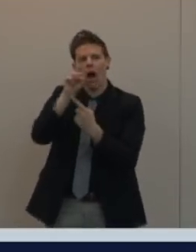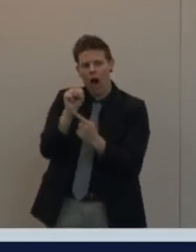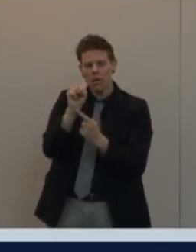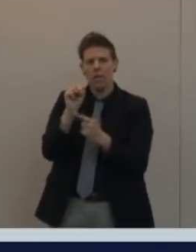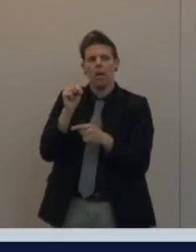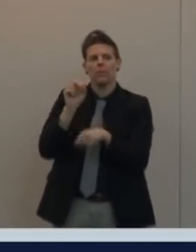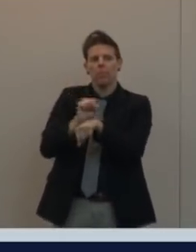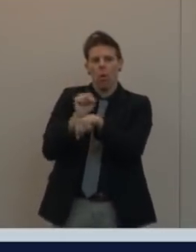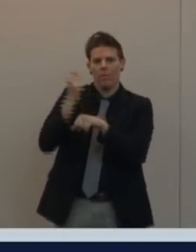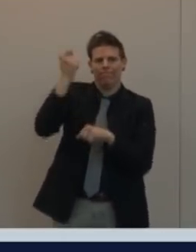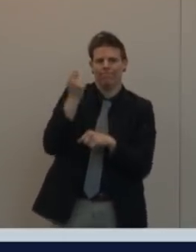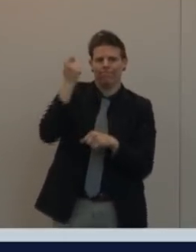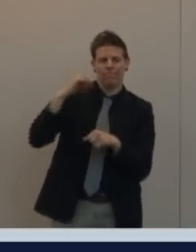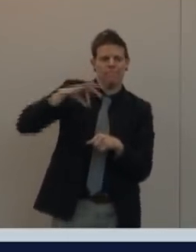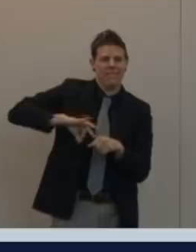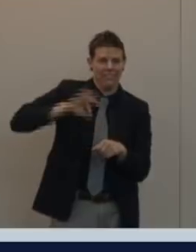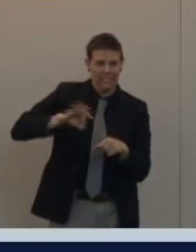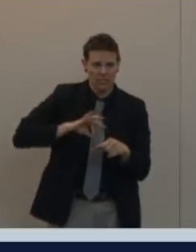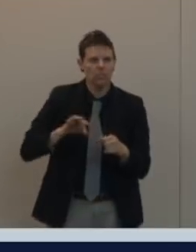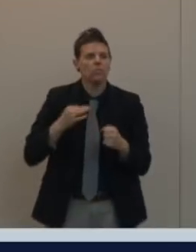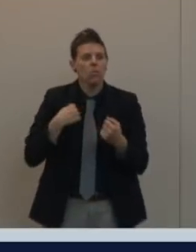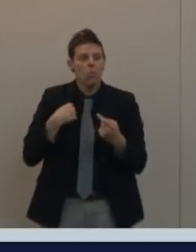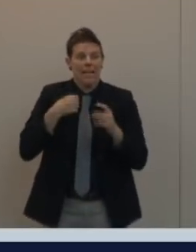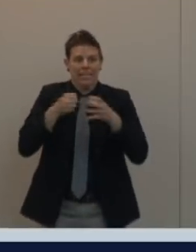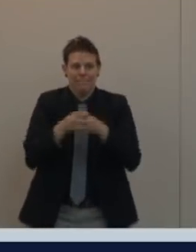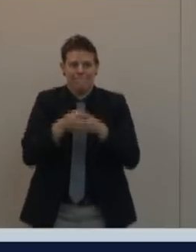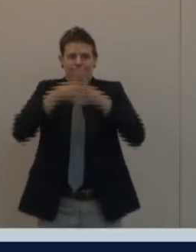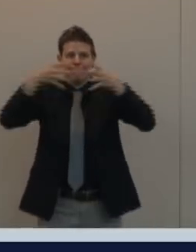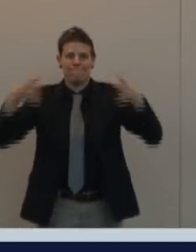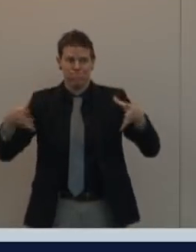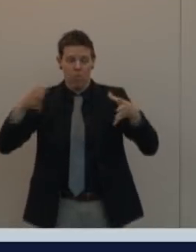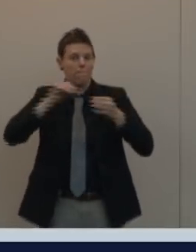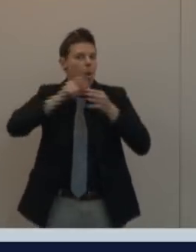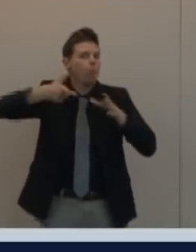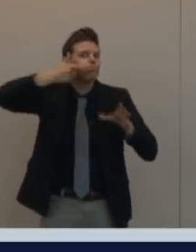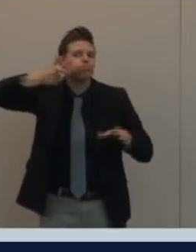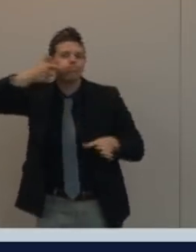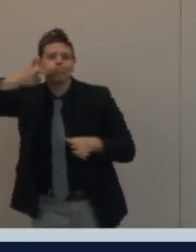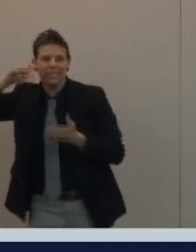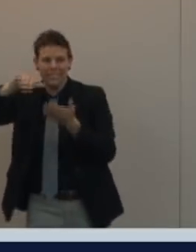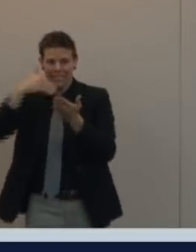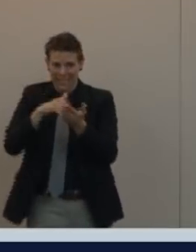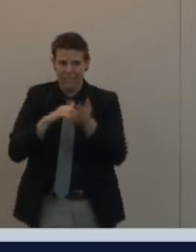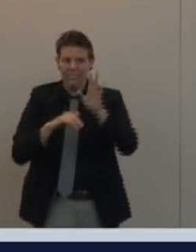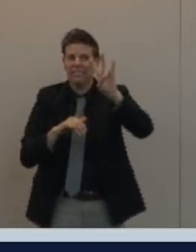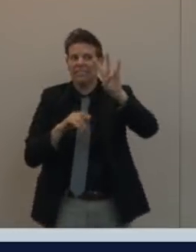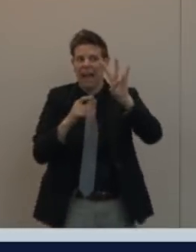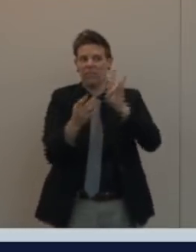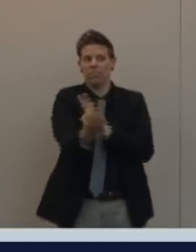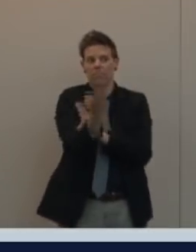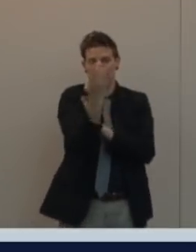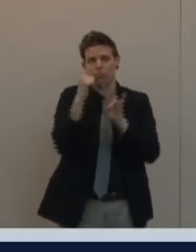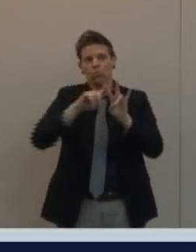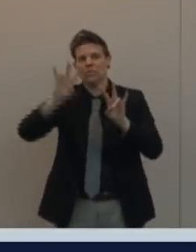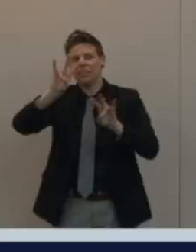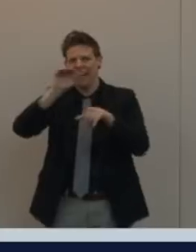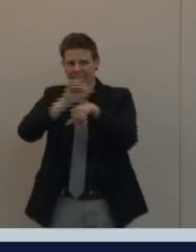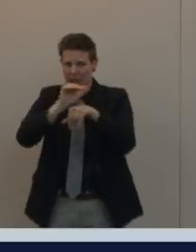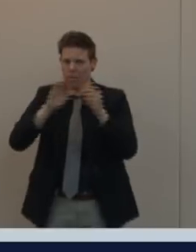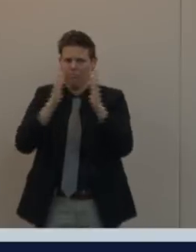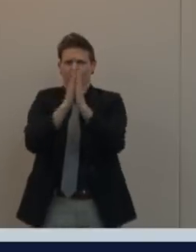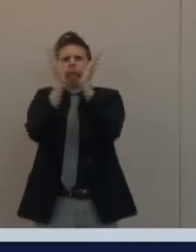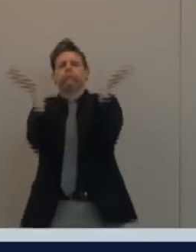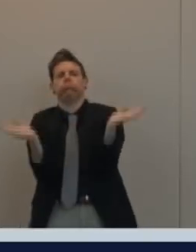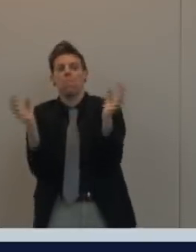we've done. We've expanded our call center hours, so it's 7 a.m. to 7 p.m. We're doing that